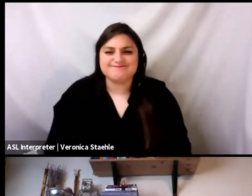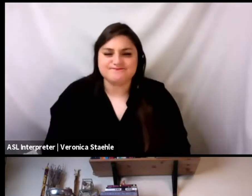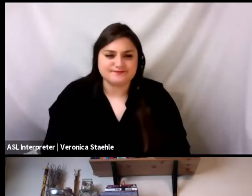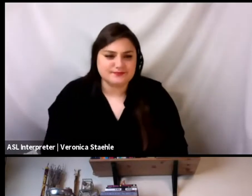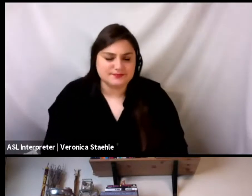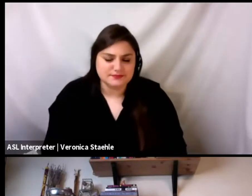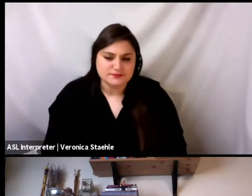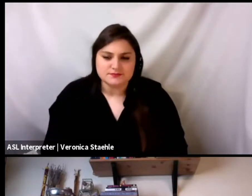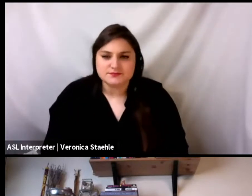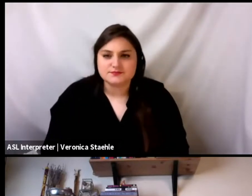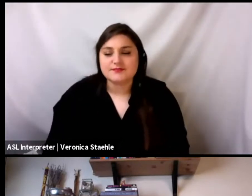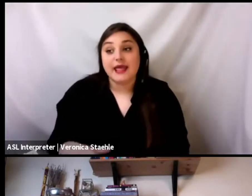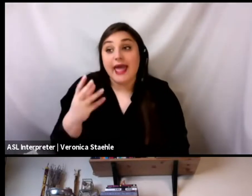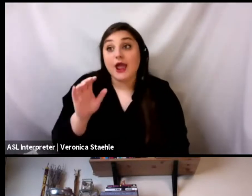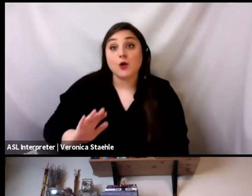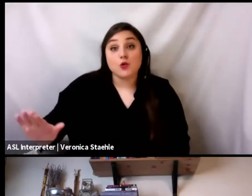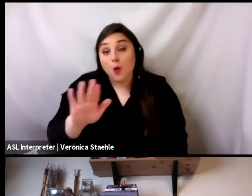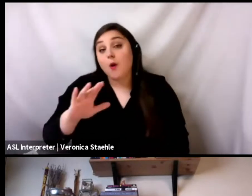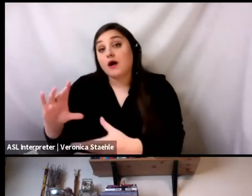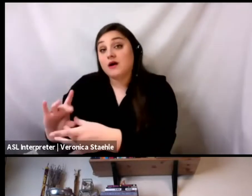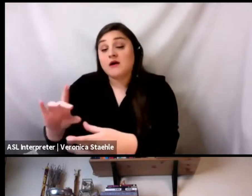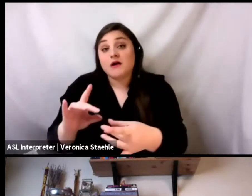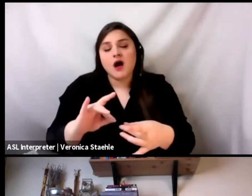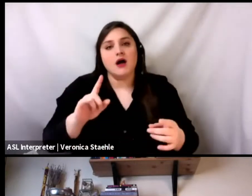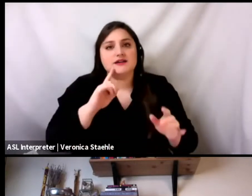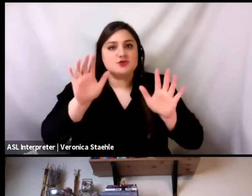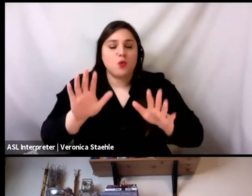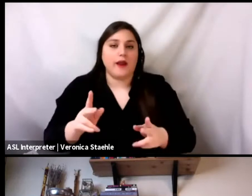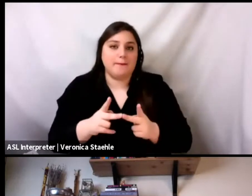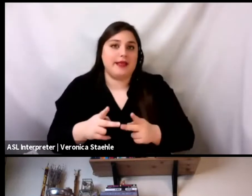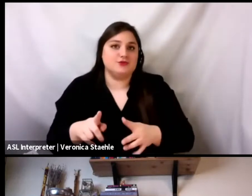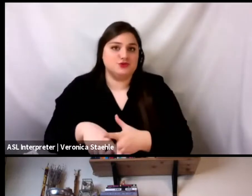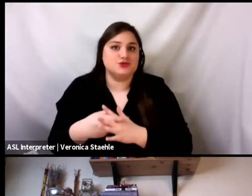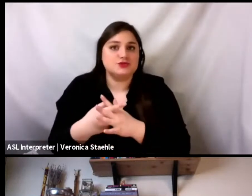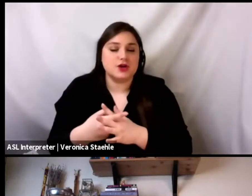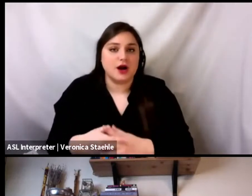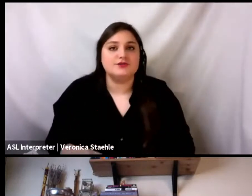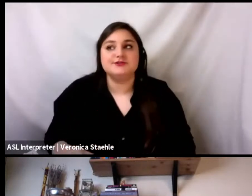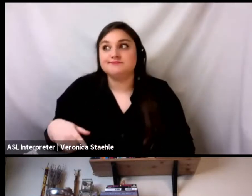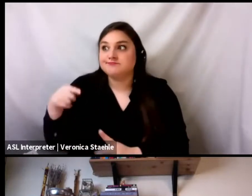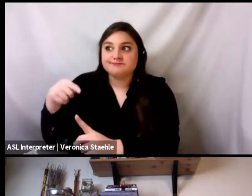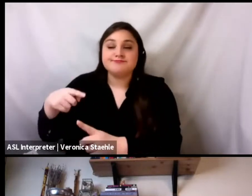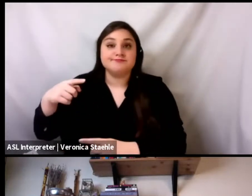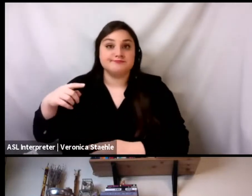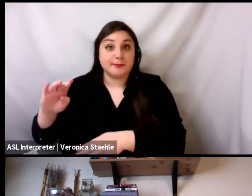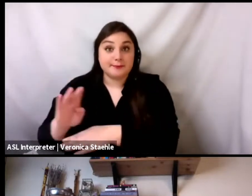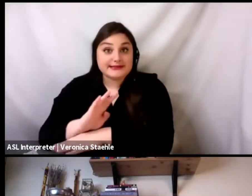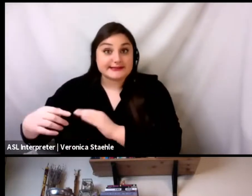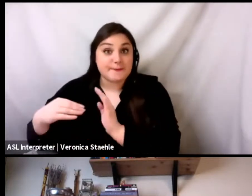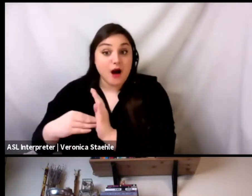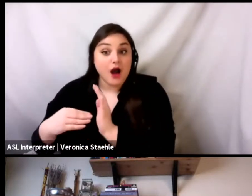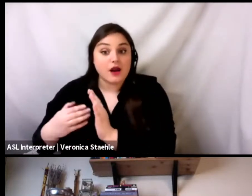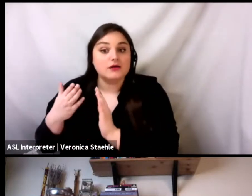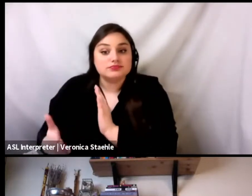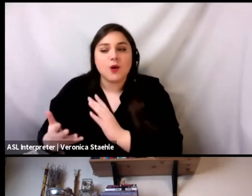up is a really good starting point. Like business model, what it's like the